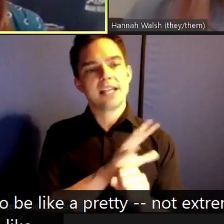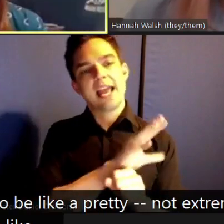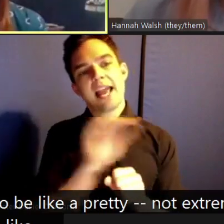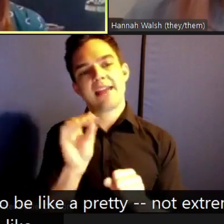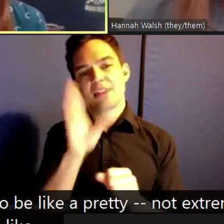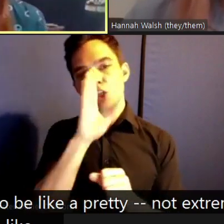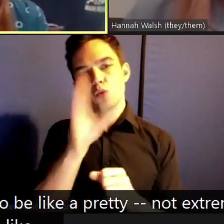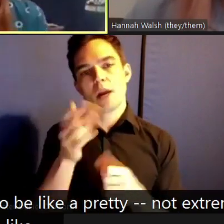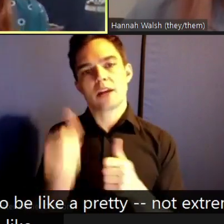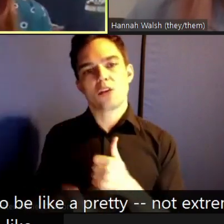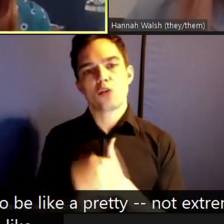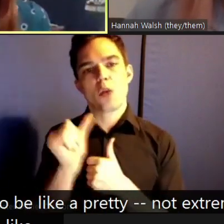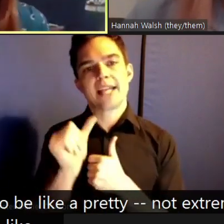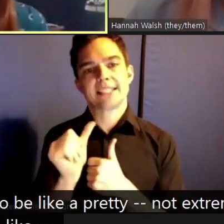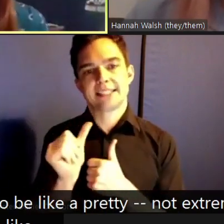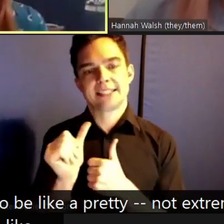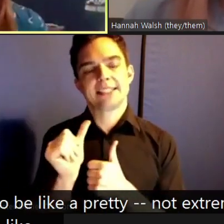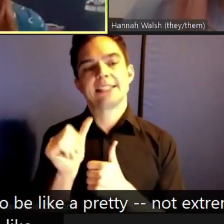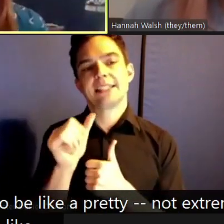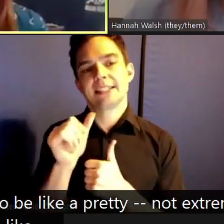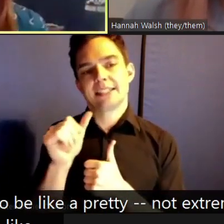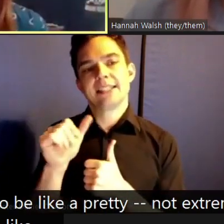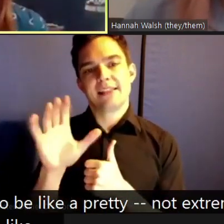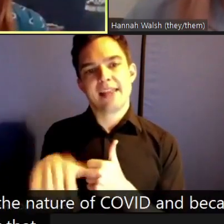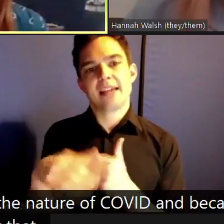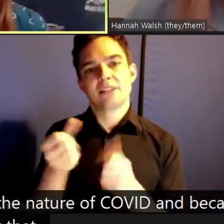threat that COVID imposes,